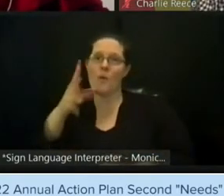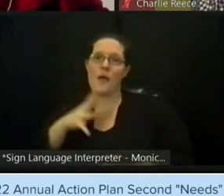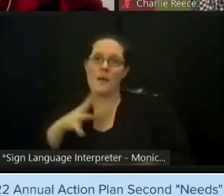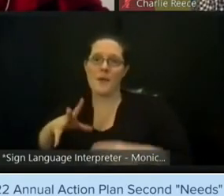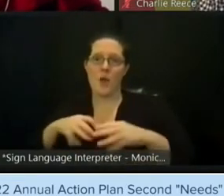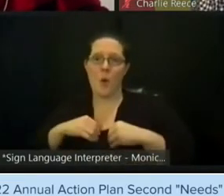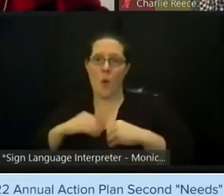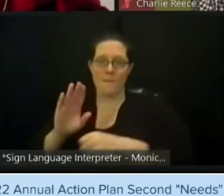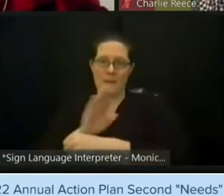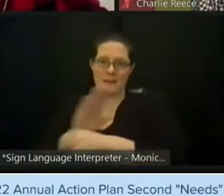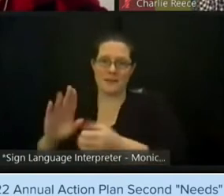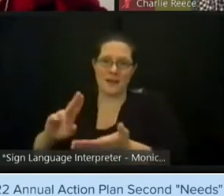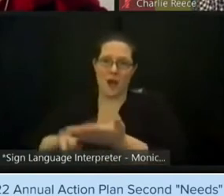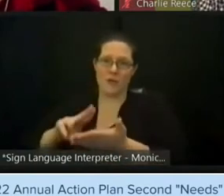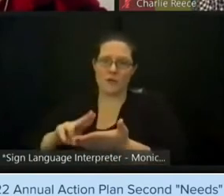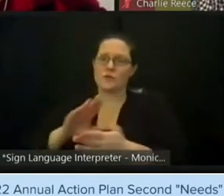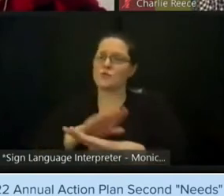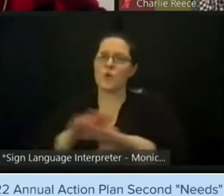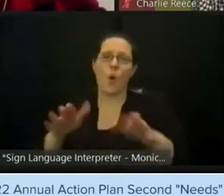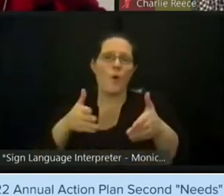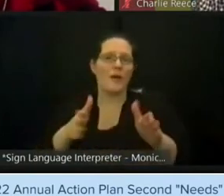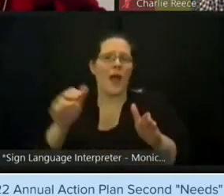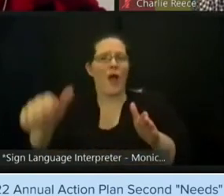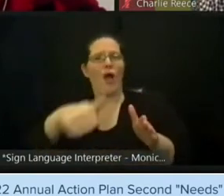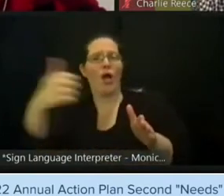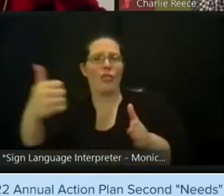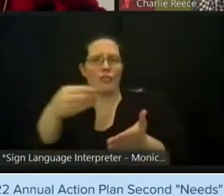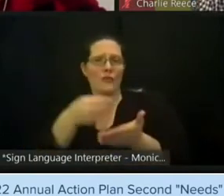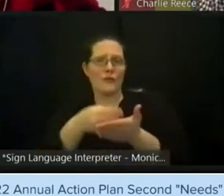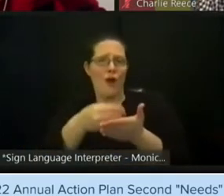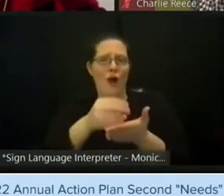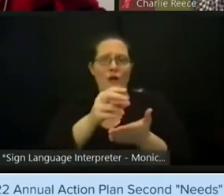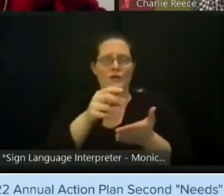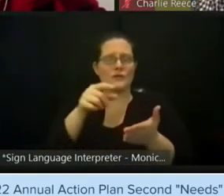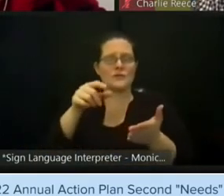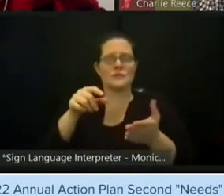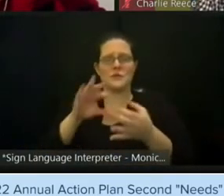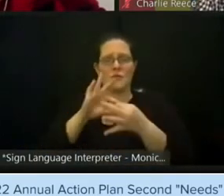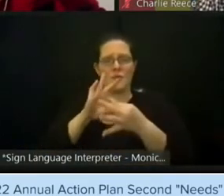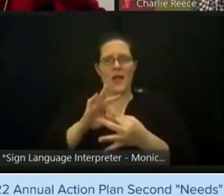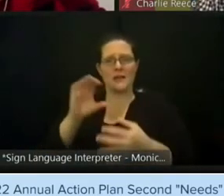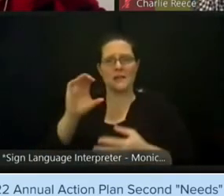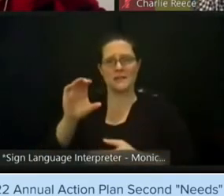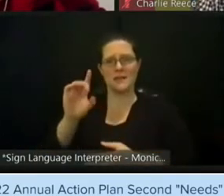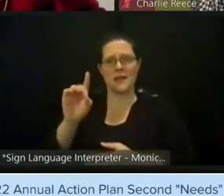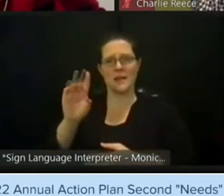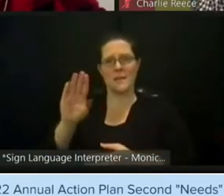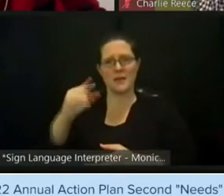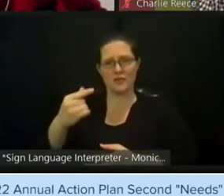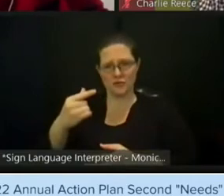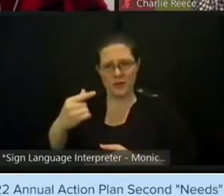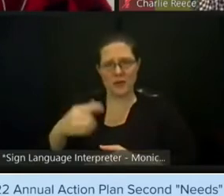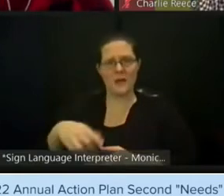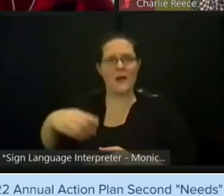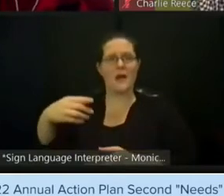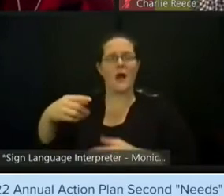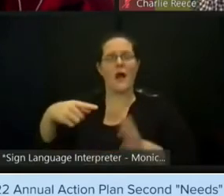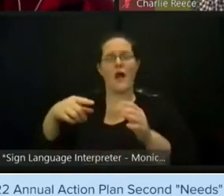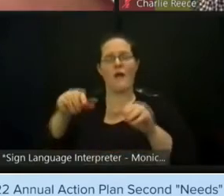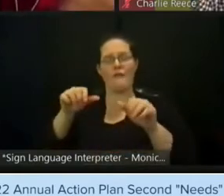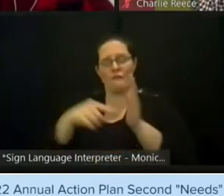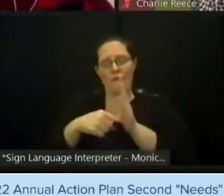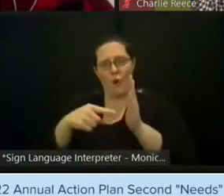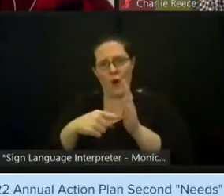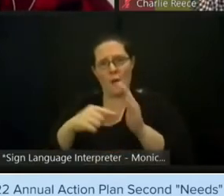contracts. Don't let any dollar that has a CDBG dollar and an affordable housing